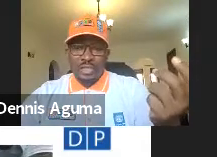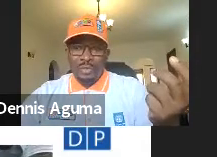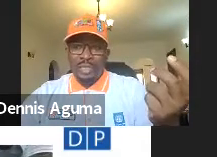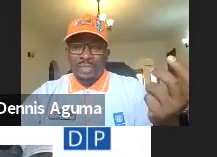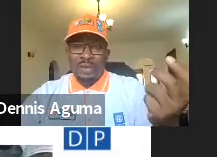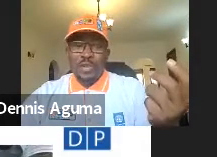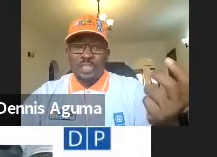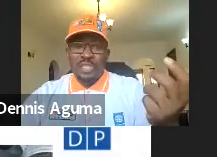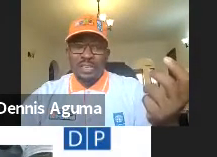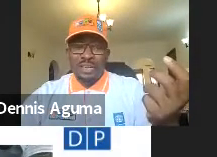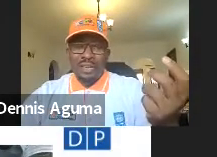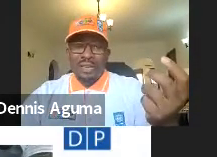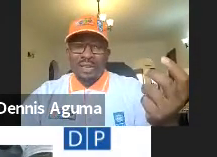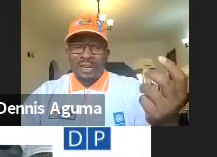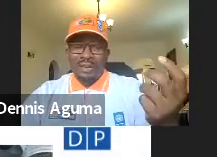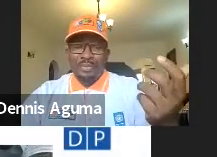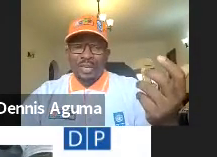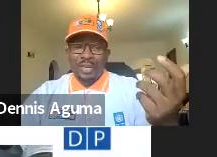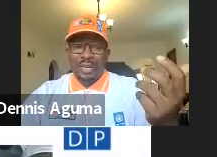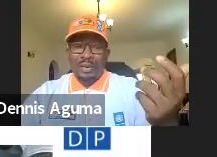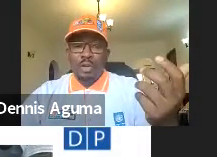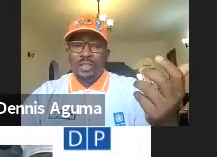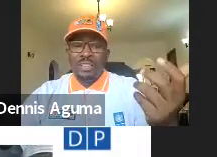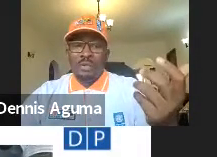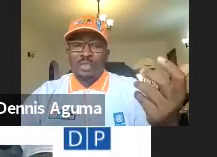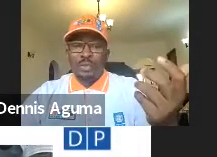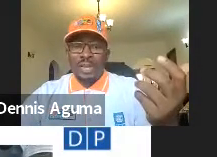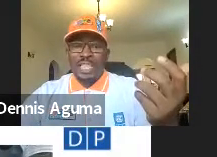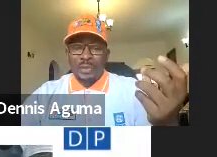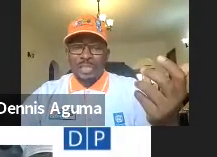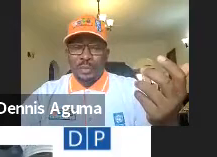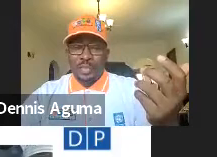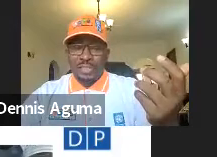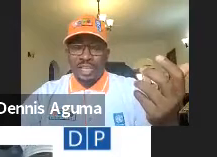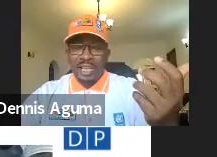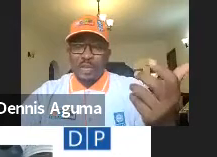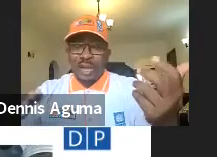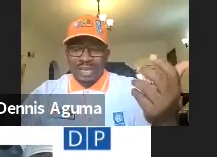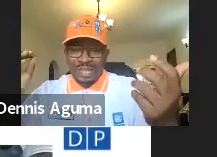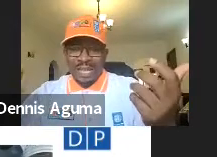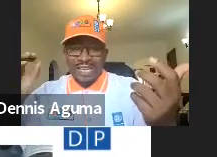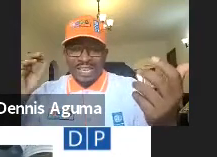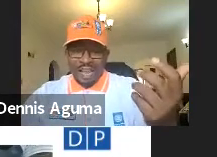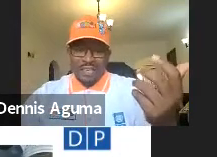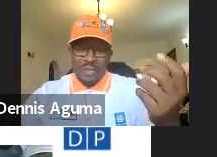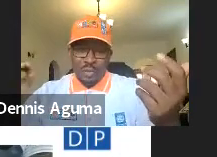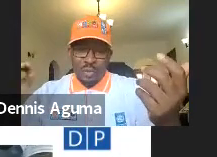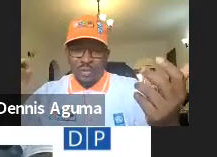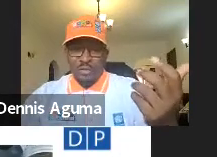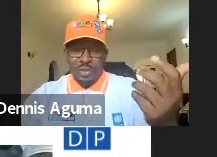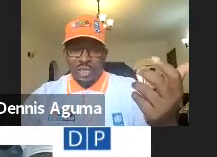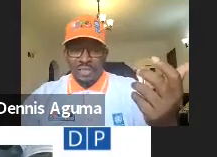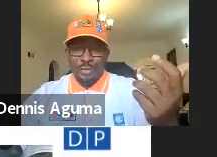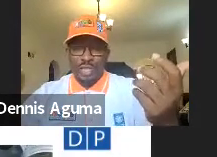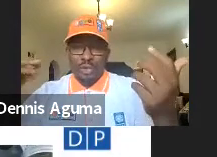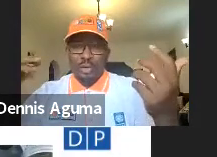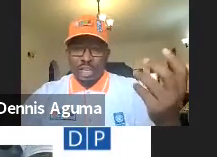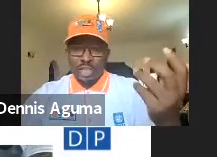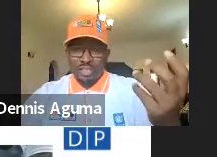Communication. By the time you actually convince someone to buy this particular product, you are learning hands-on on how to